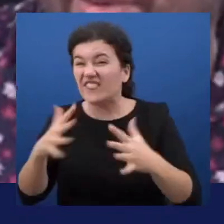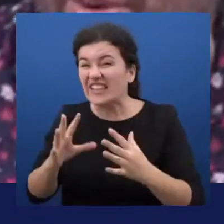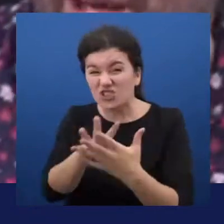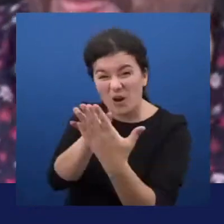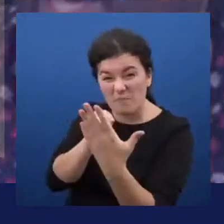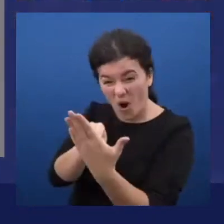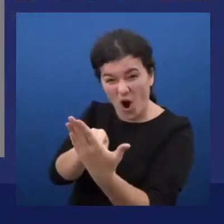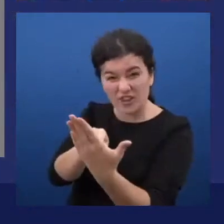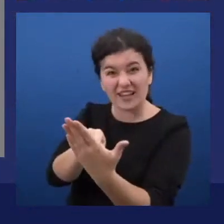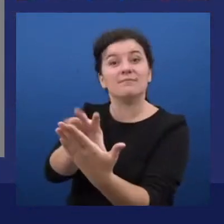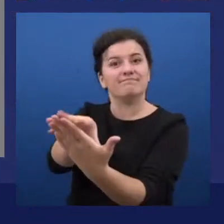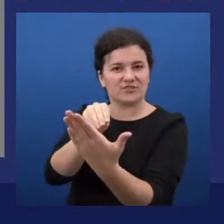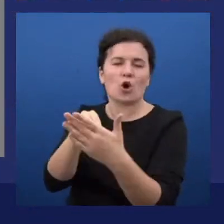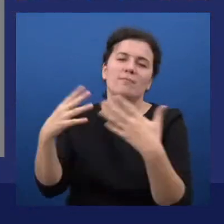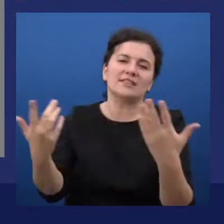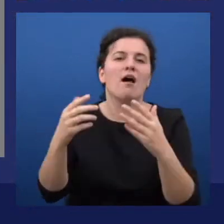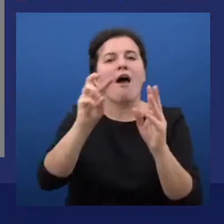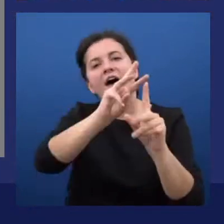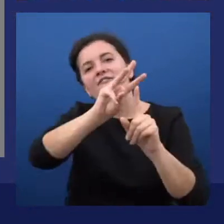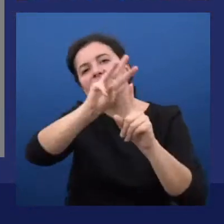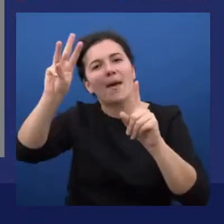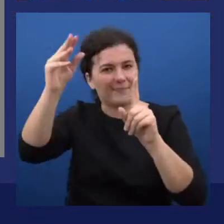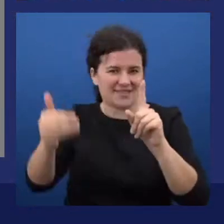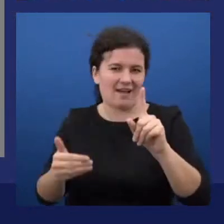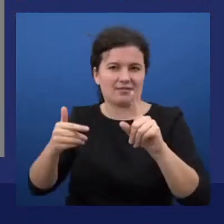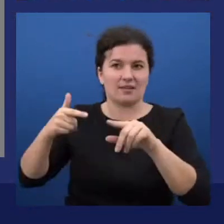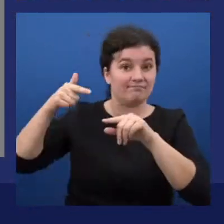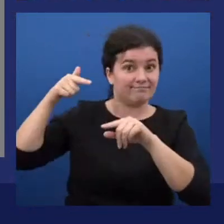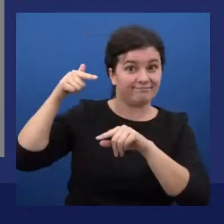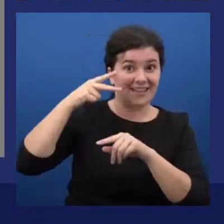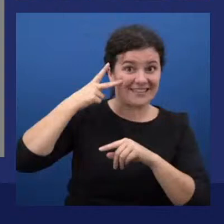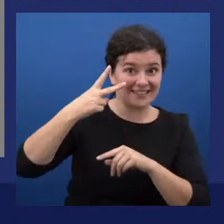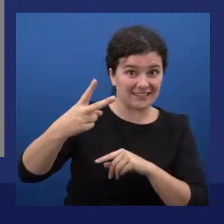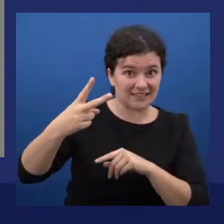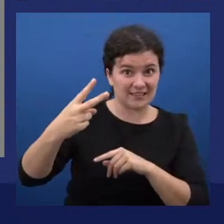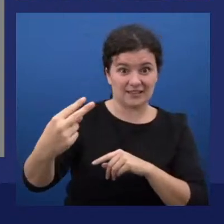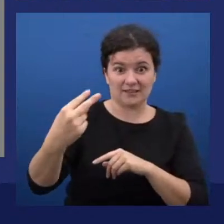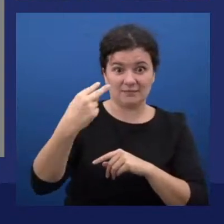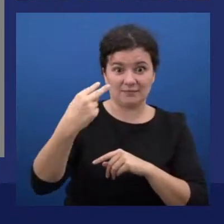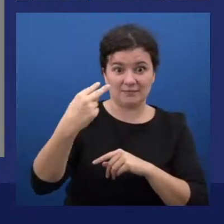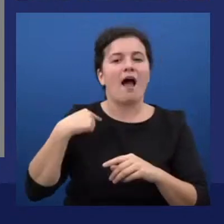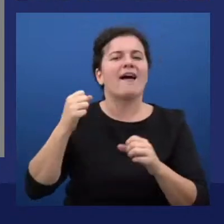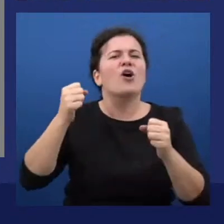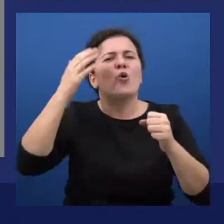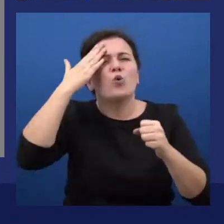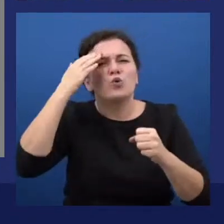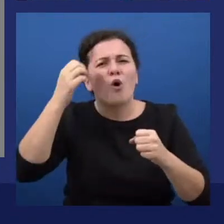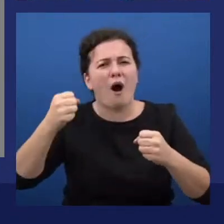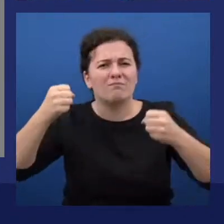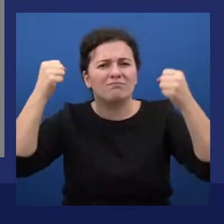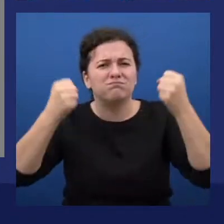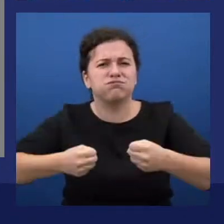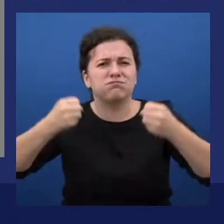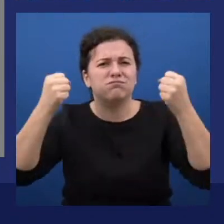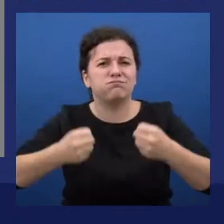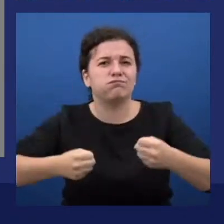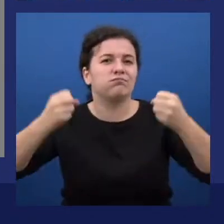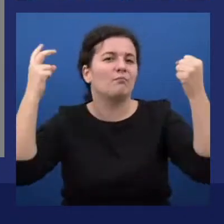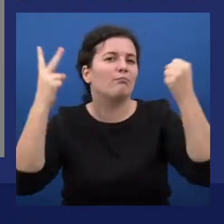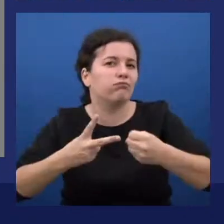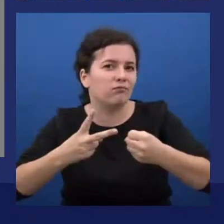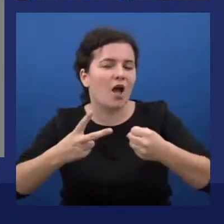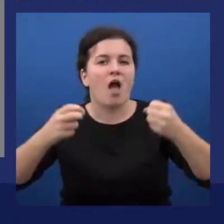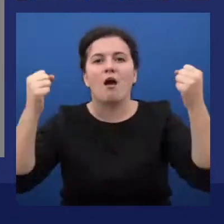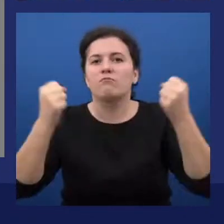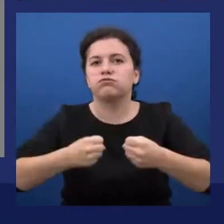from a web page and tells me whether I'm having a rock, paper, or scissors symbol up. So I can play rock, paper, scissors